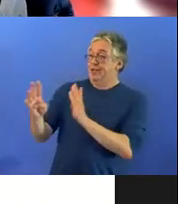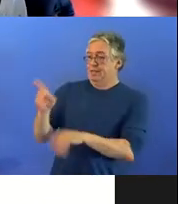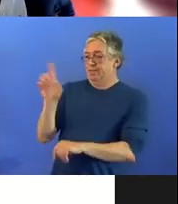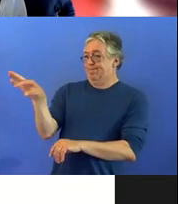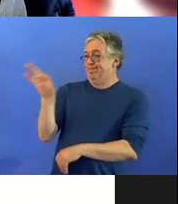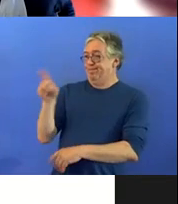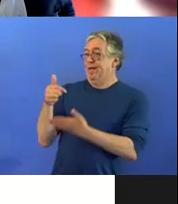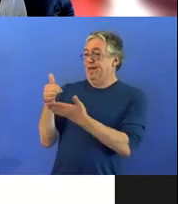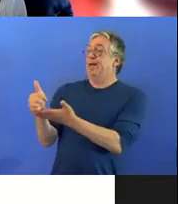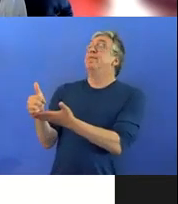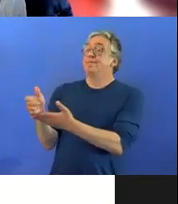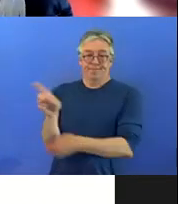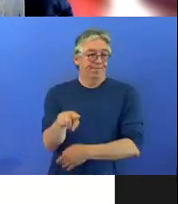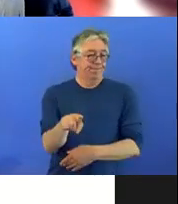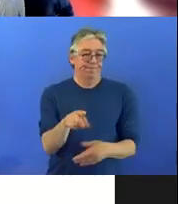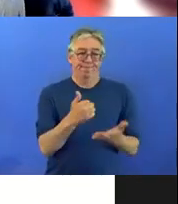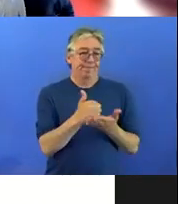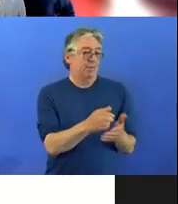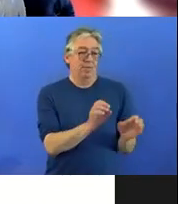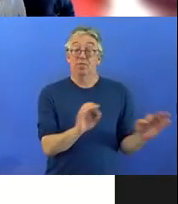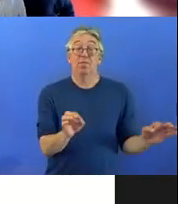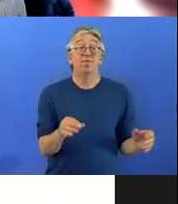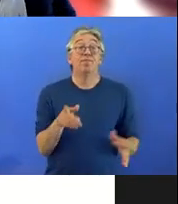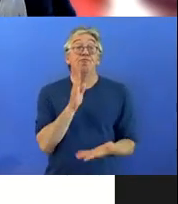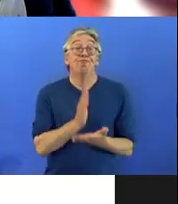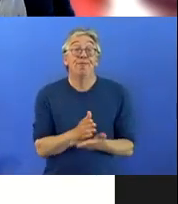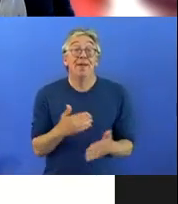put the lives of people with disabilities at the bottom.